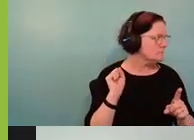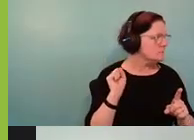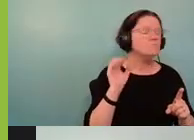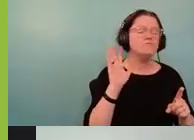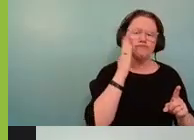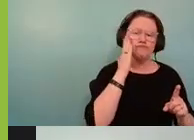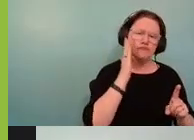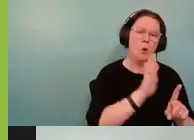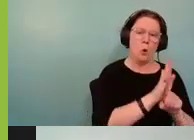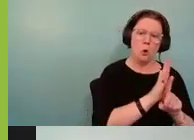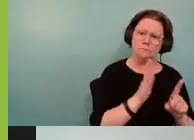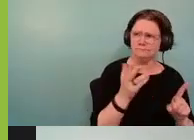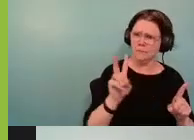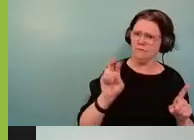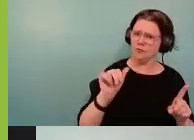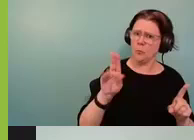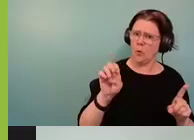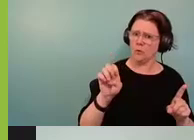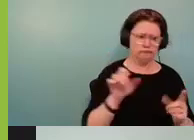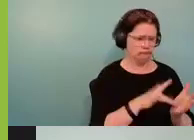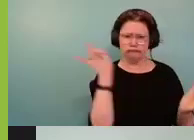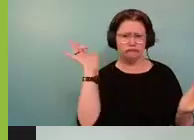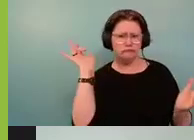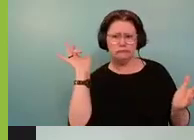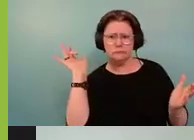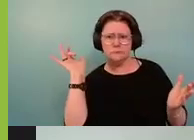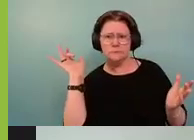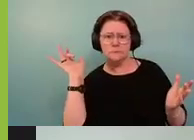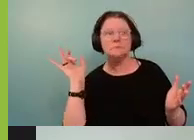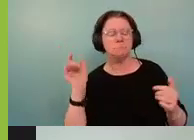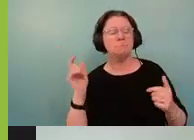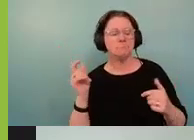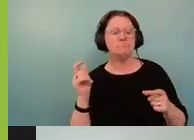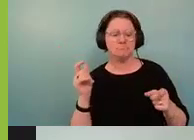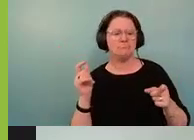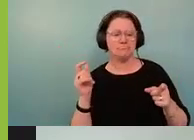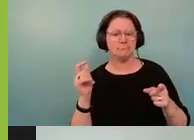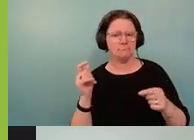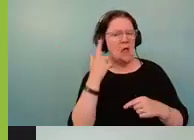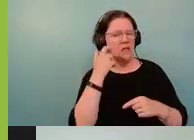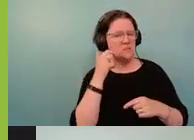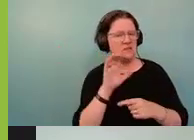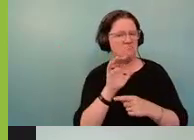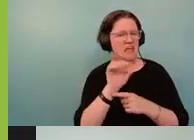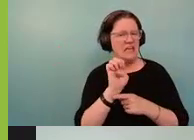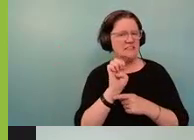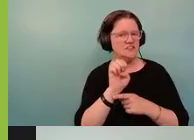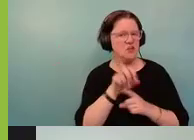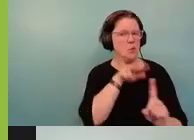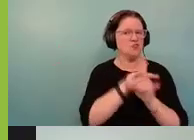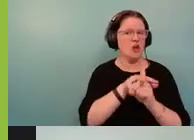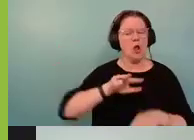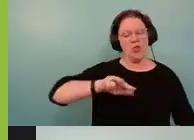about her vulnerability, he took advantage of that. So we will likely charge that case as